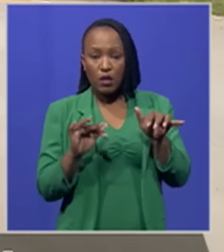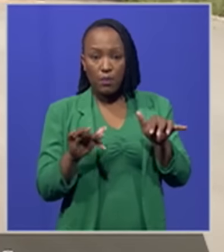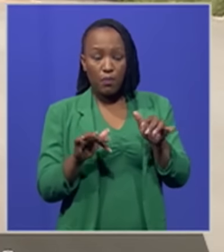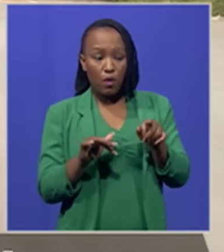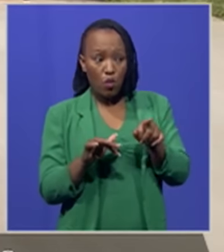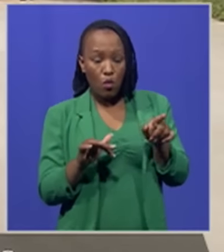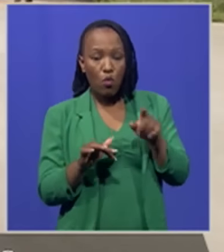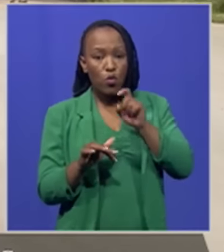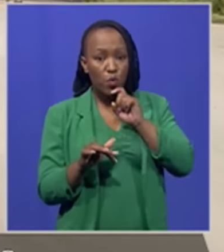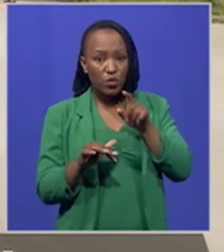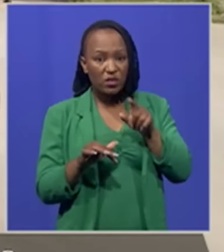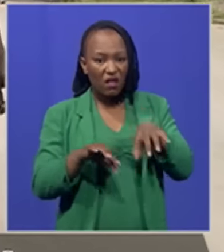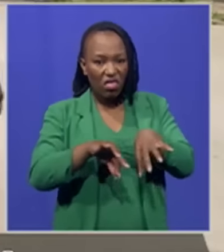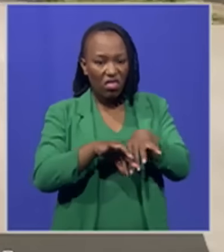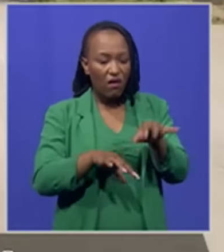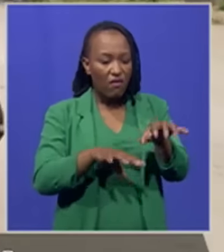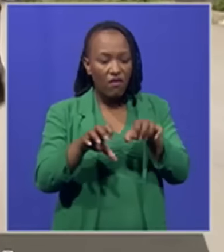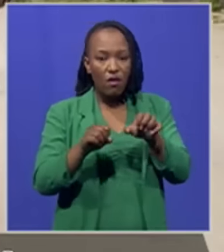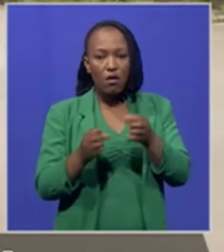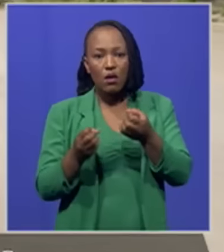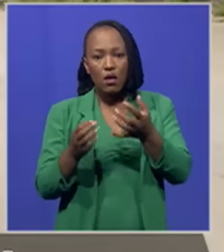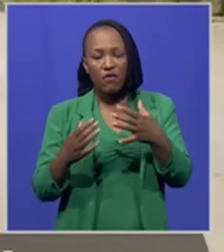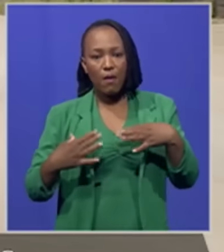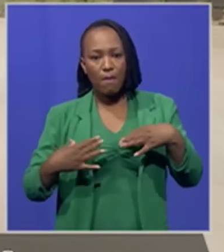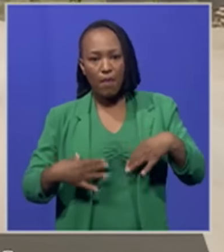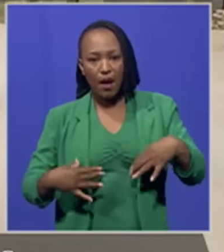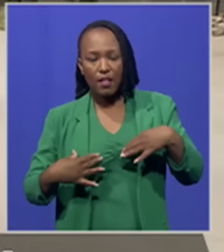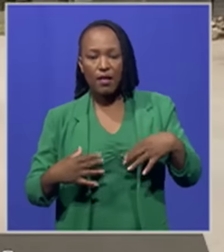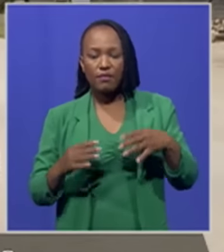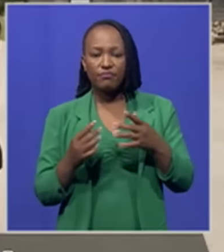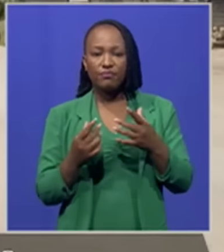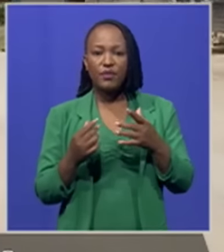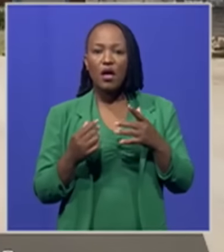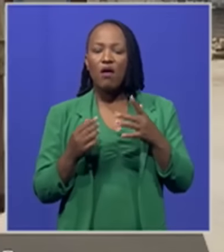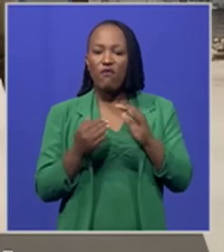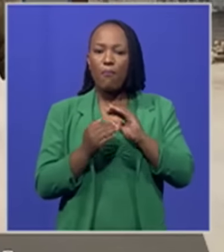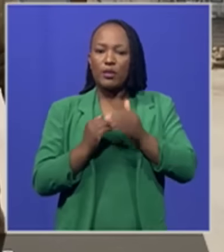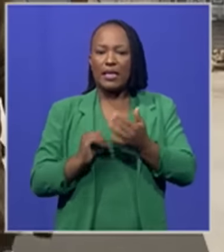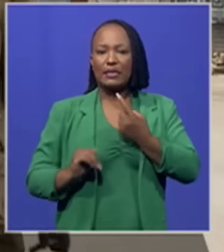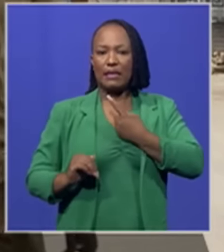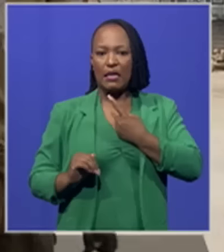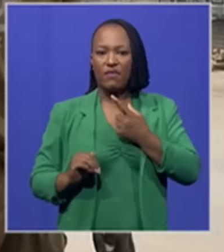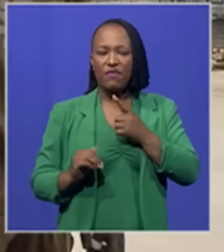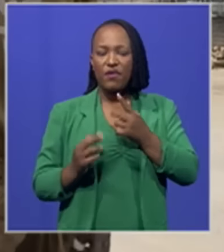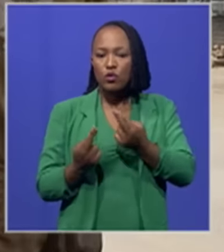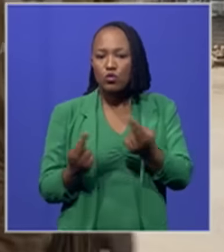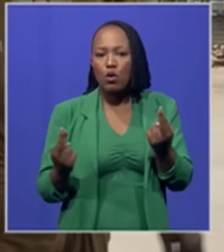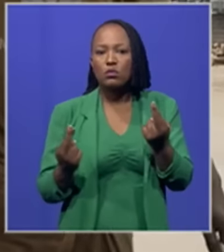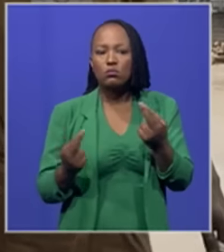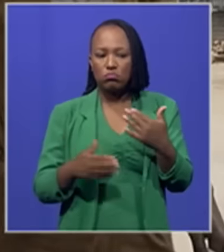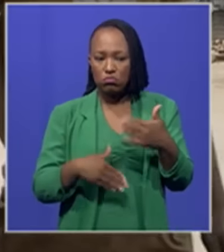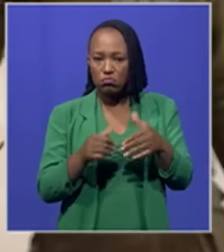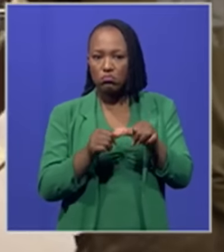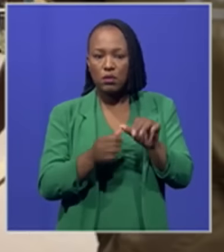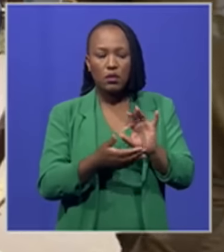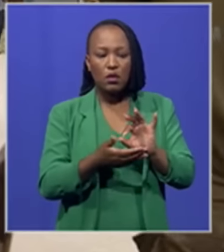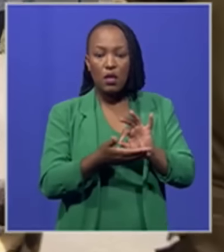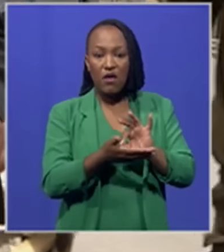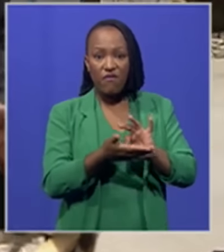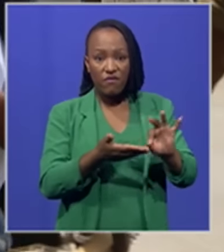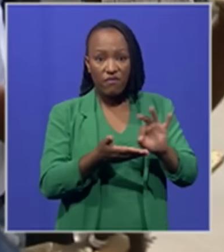tse di latlhilweng ba newa diaparo tse di sireletsang le didiriswa go tlhomamisa gore ba tswelela go boloka tikologo